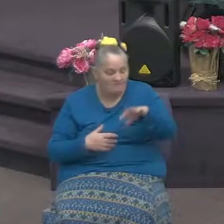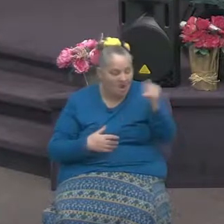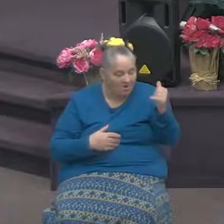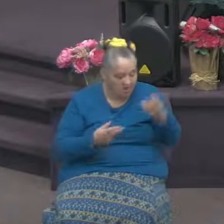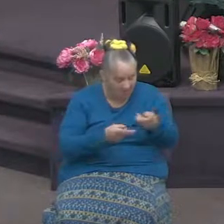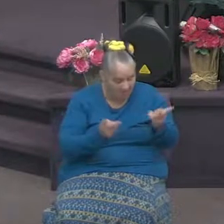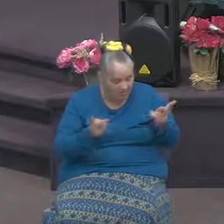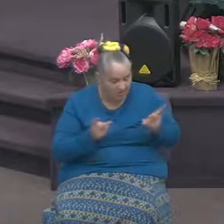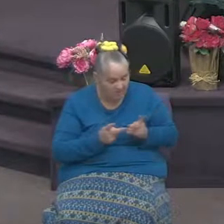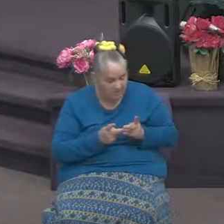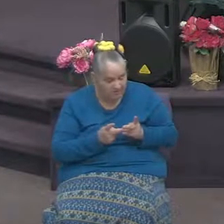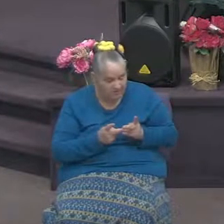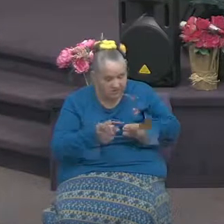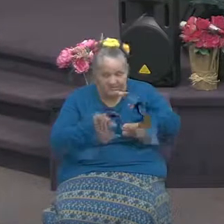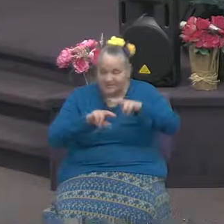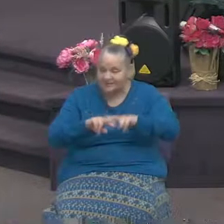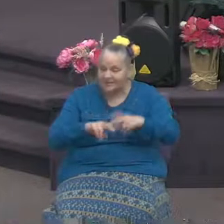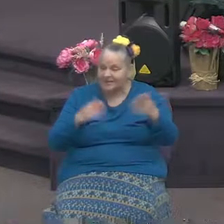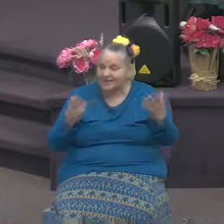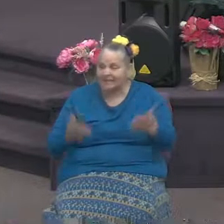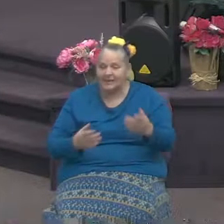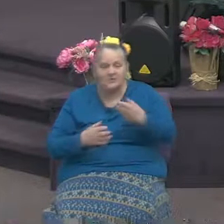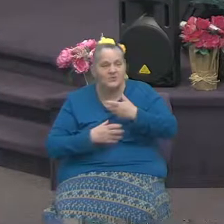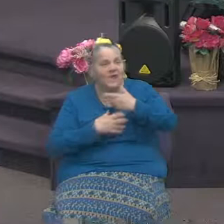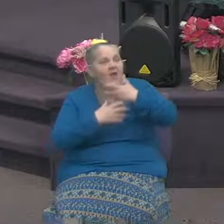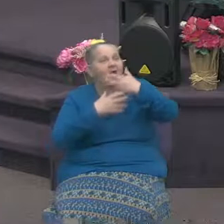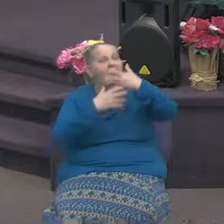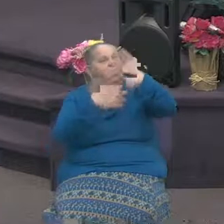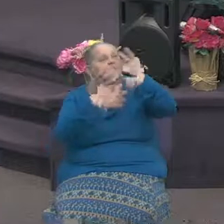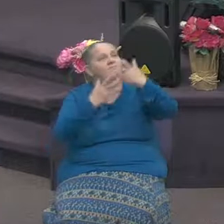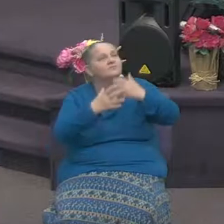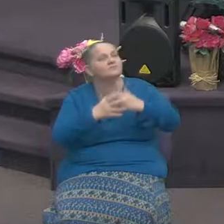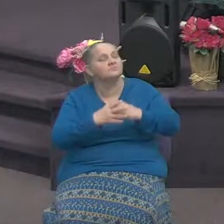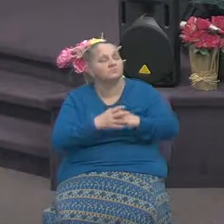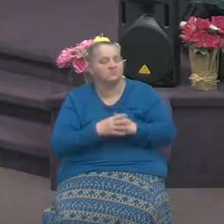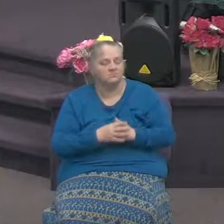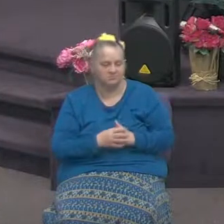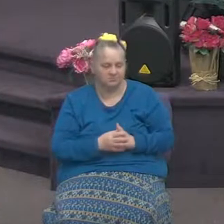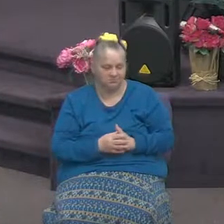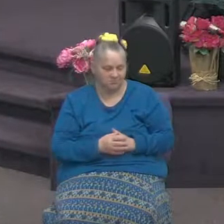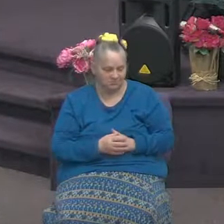our place sitting here crying out.